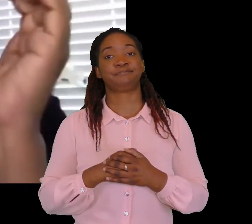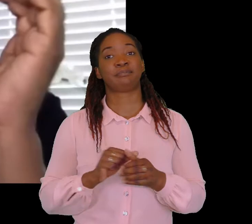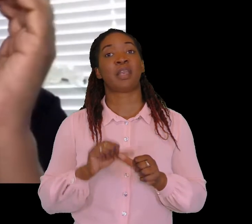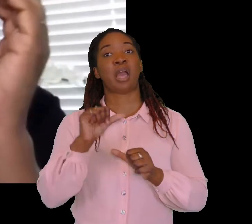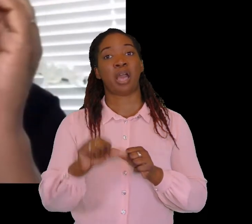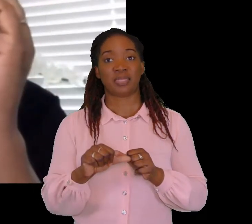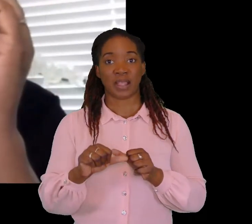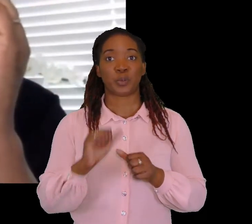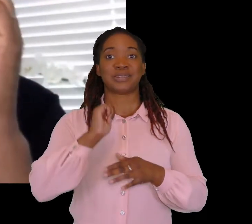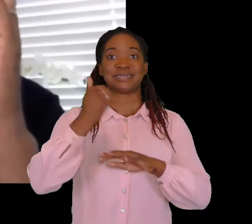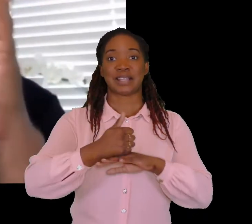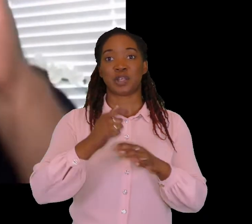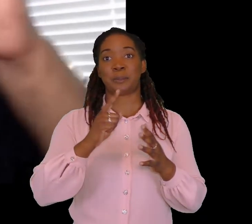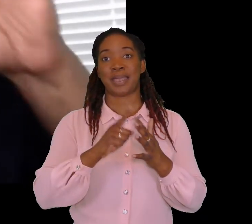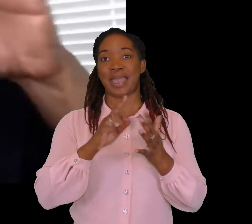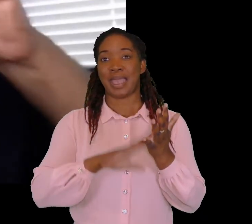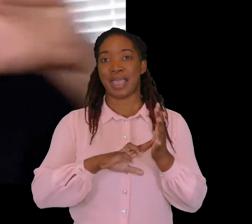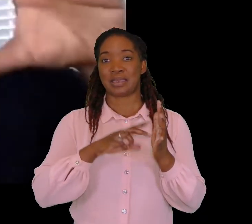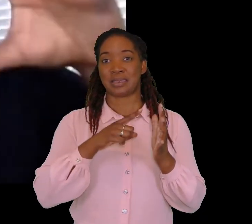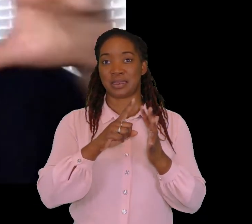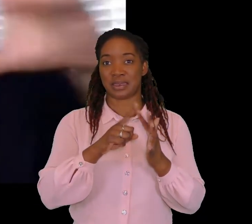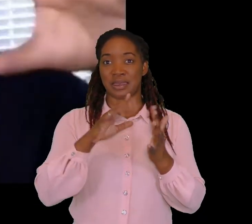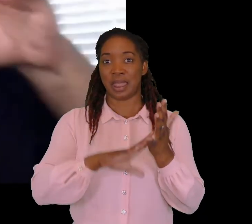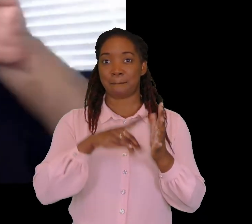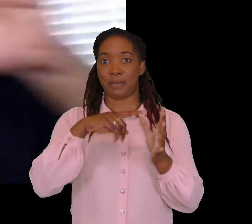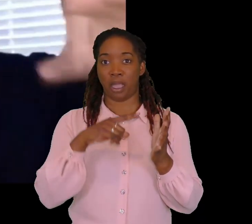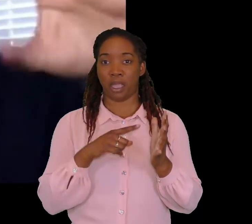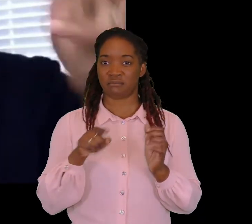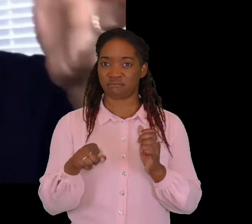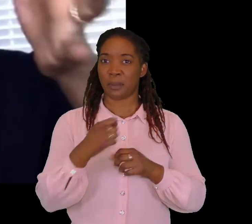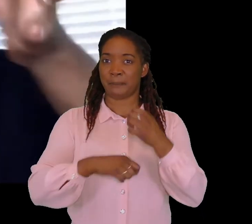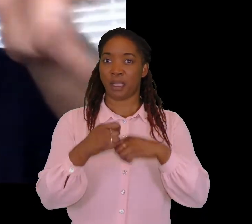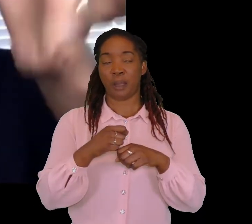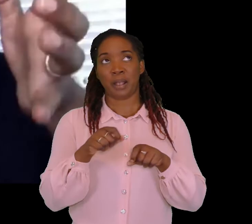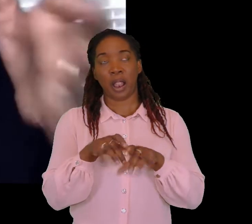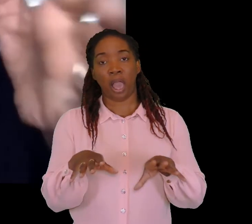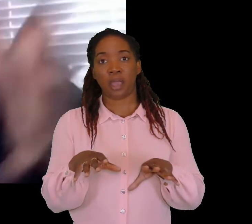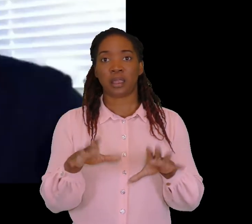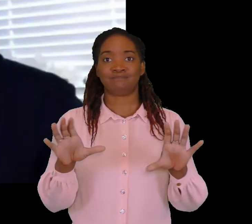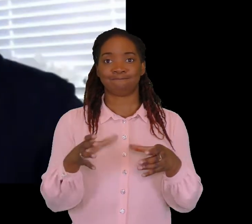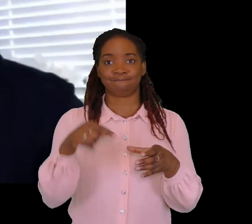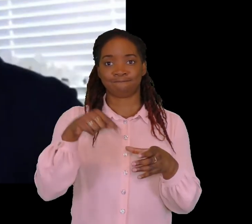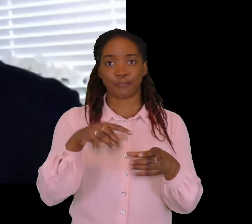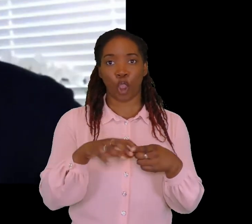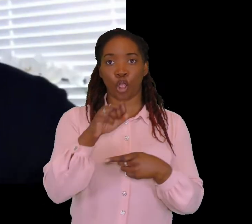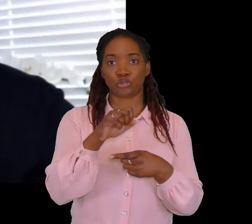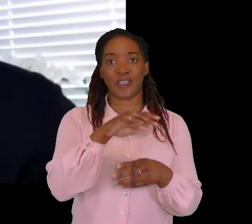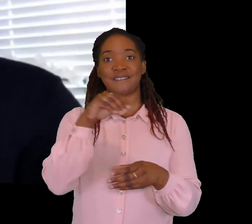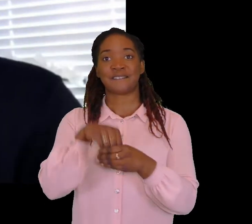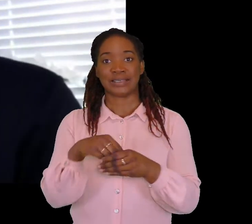Innova as this holding pan of a type of culture that fits into British art